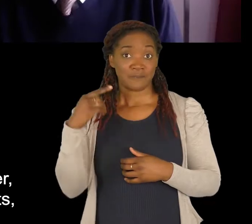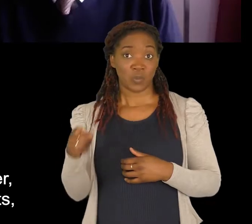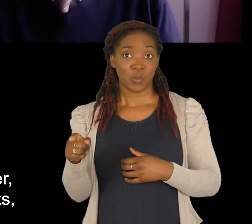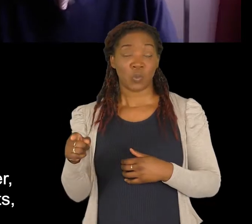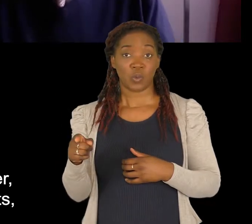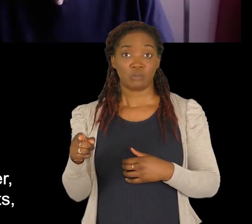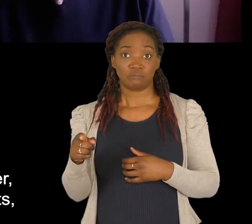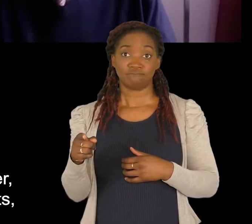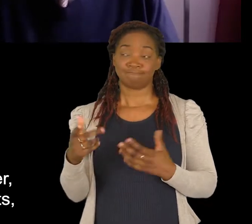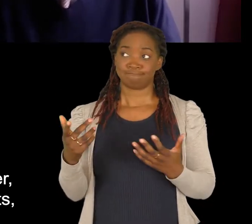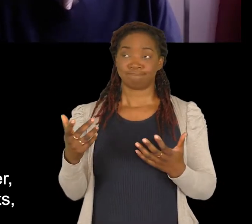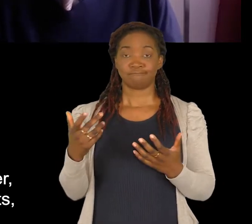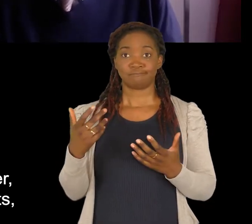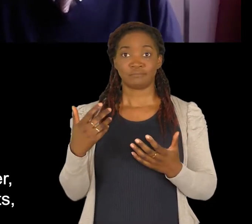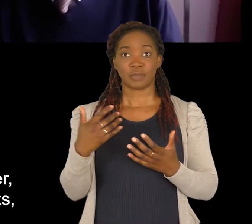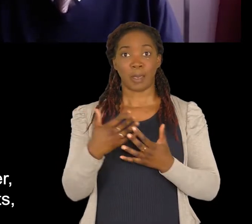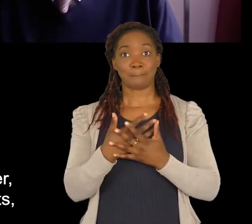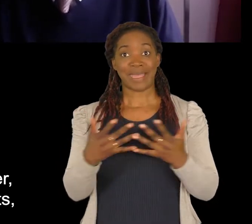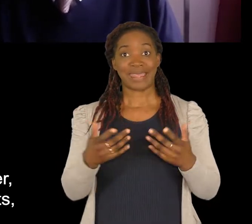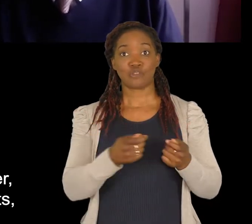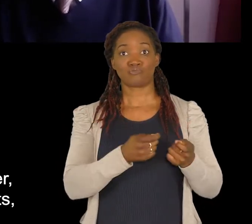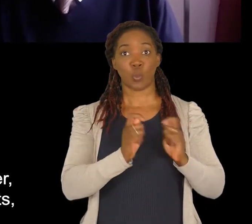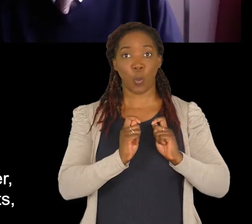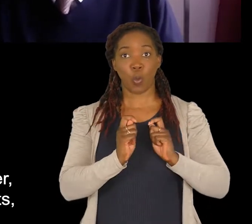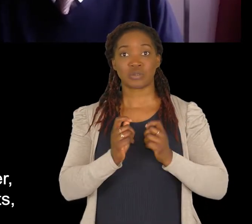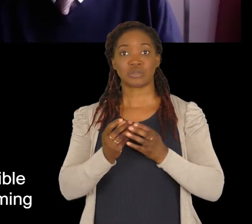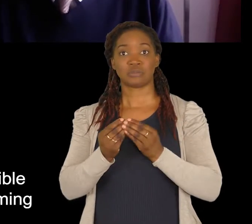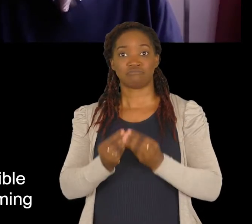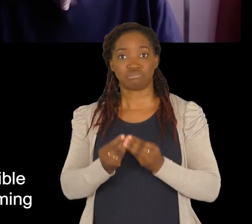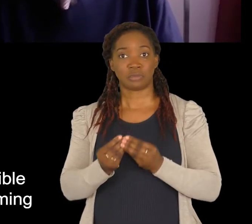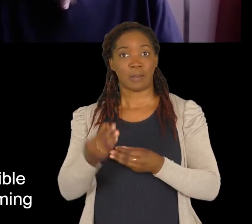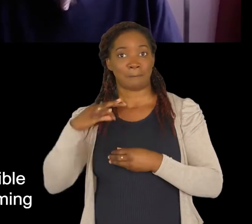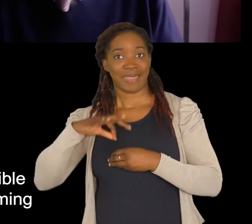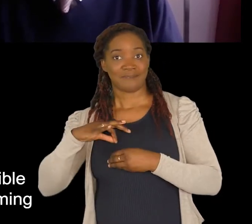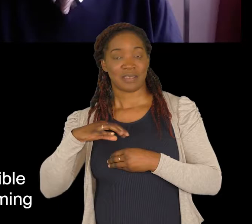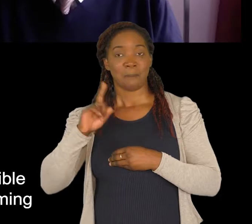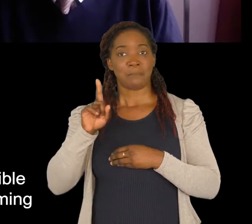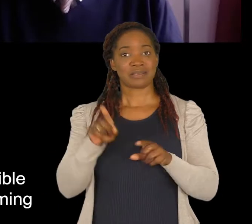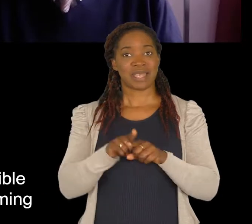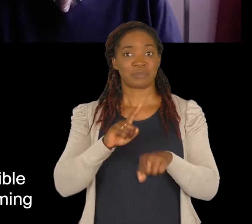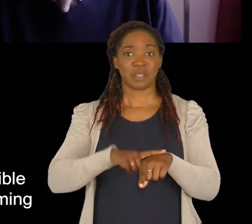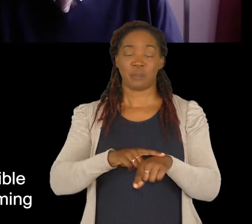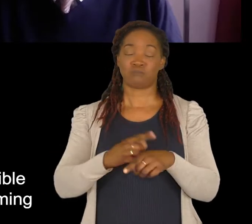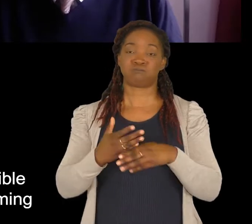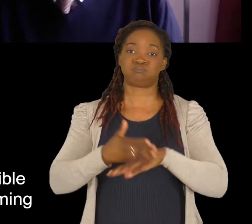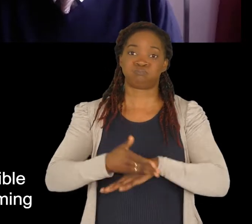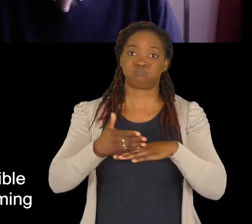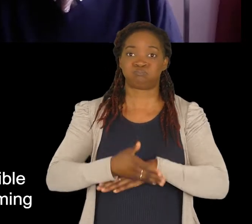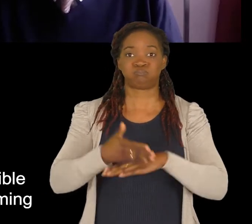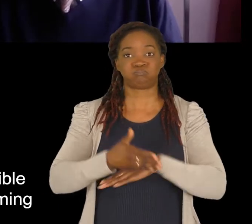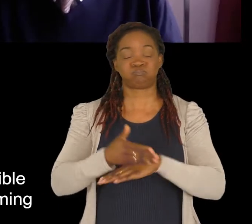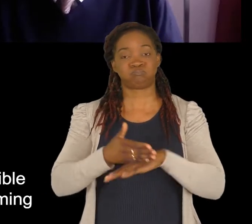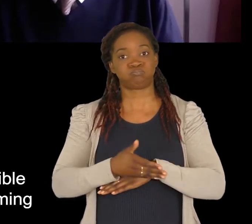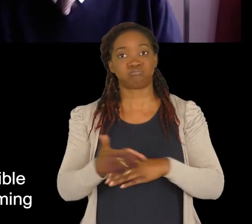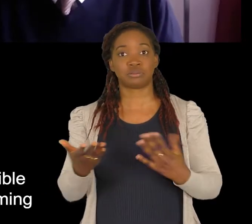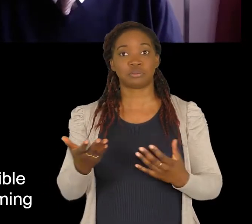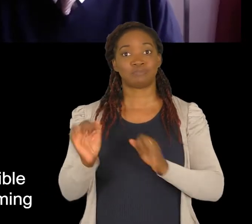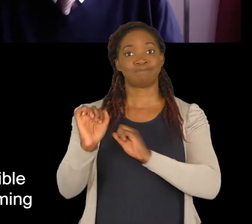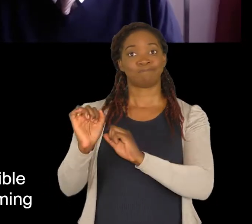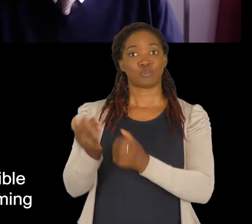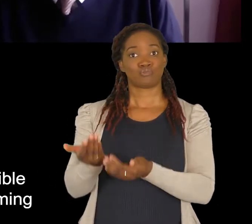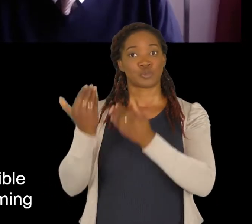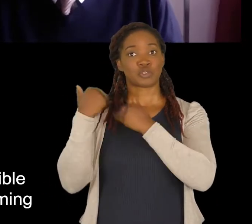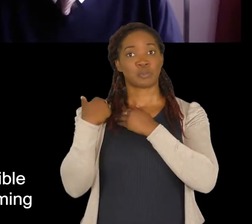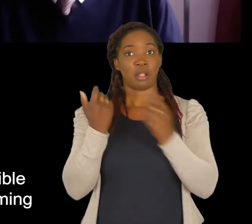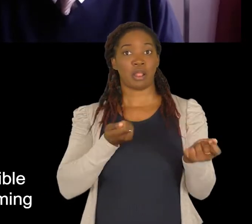earlier, it has many rewards and benefits, but it's hard work. You're